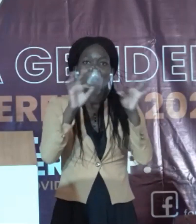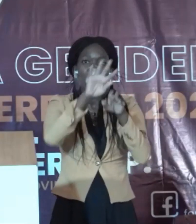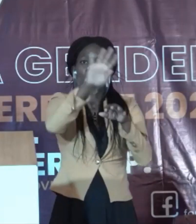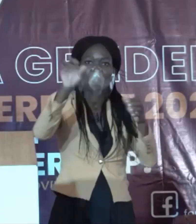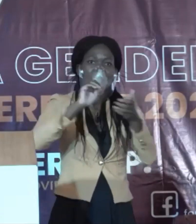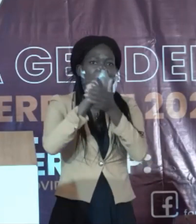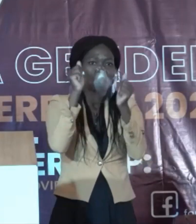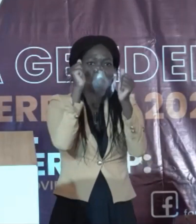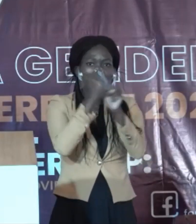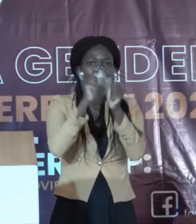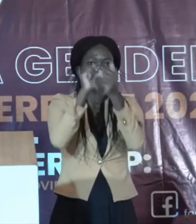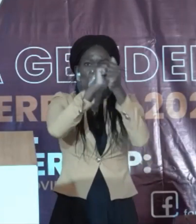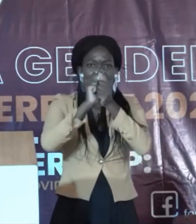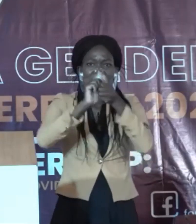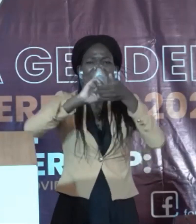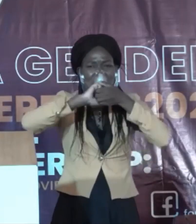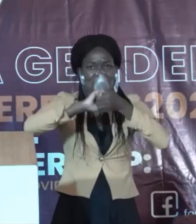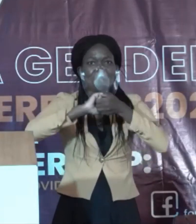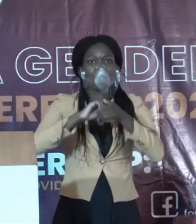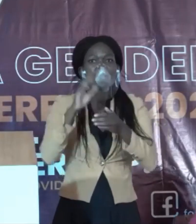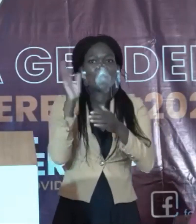I thank you and God bless you all.